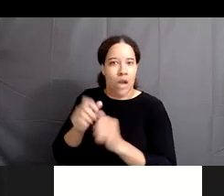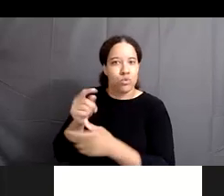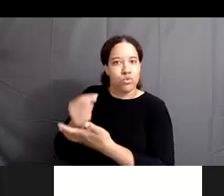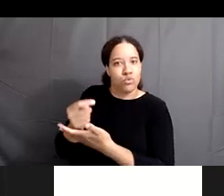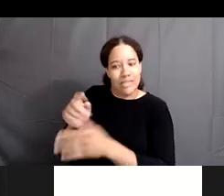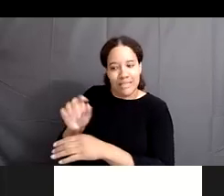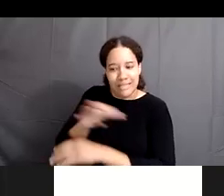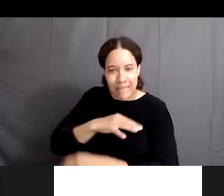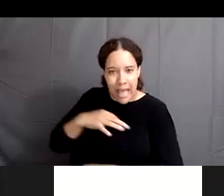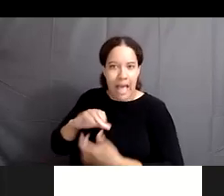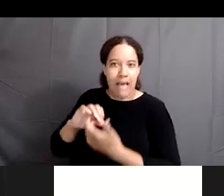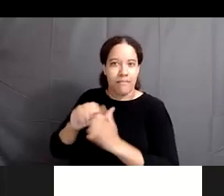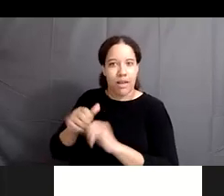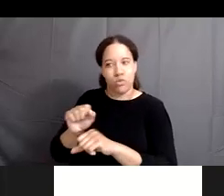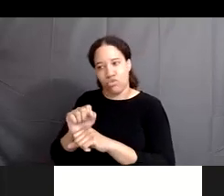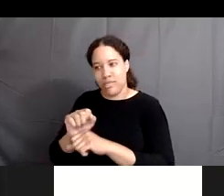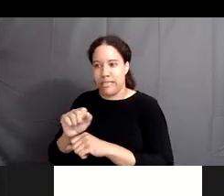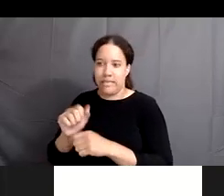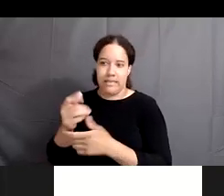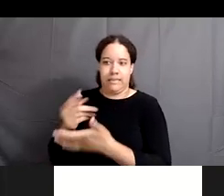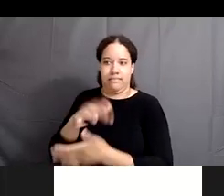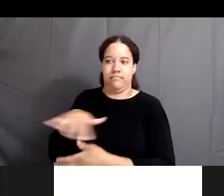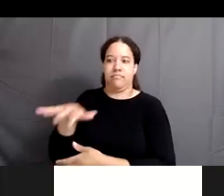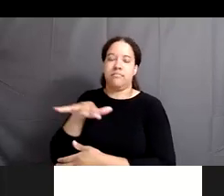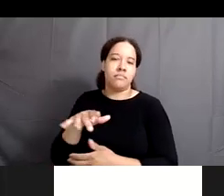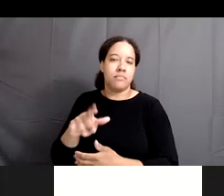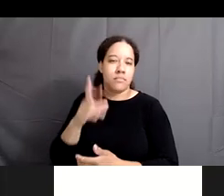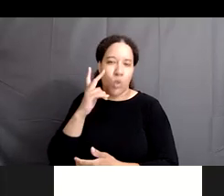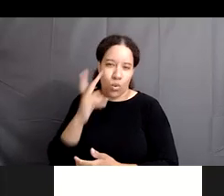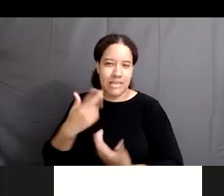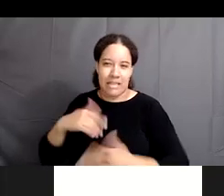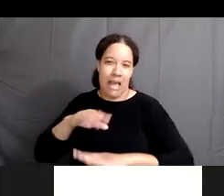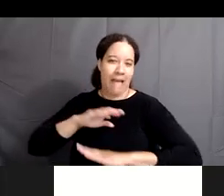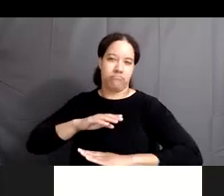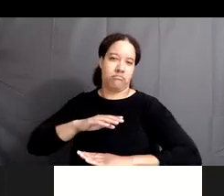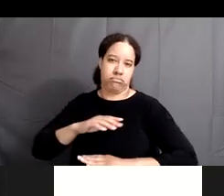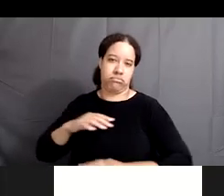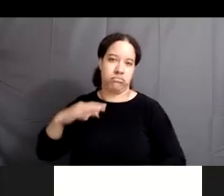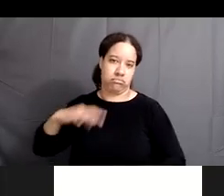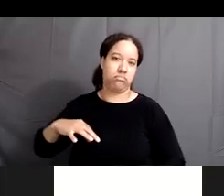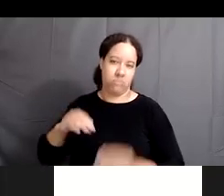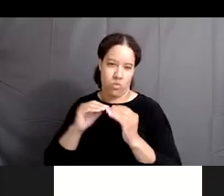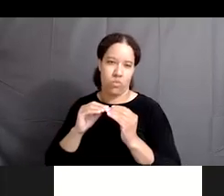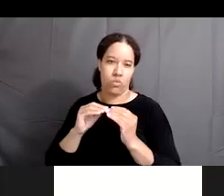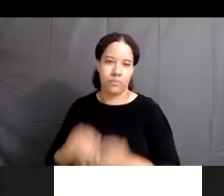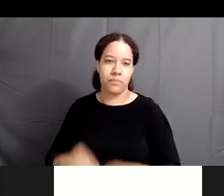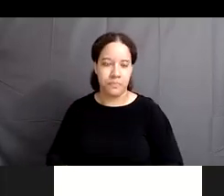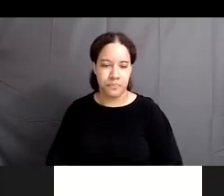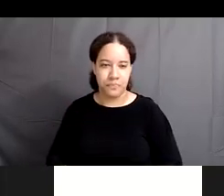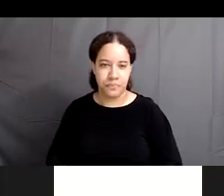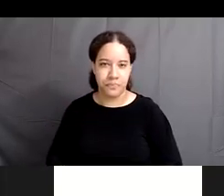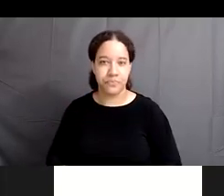attention to what's going on in the business. You also see increased job satisfaction, again, because of that decision-making, that ability to appreciate